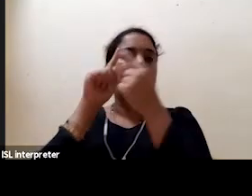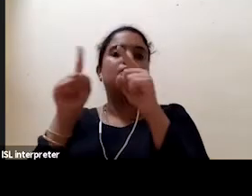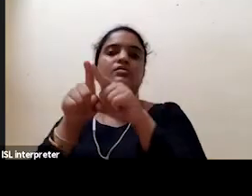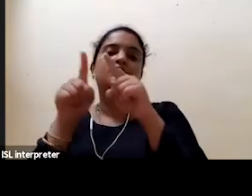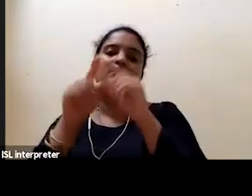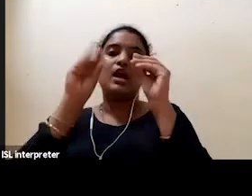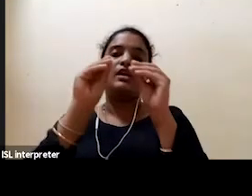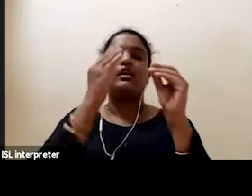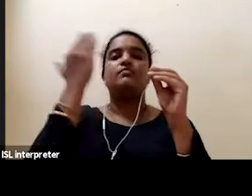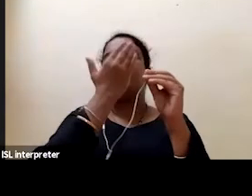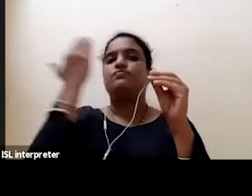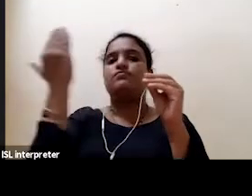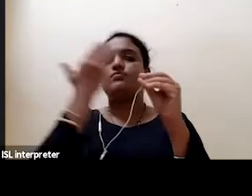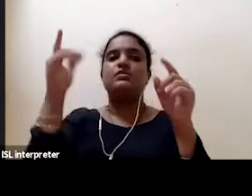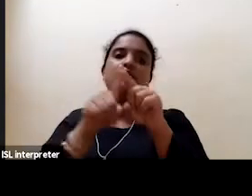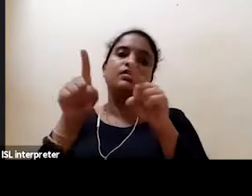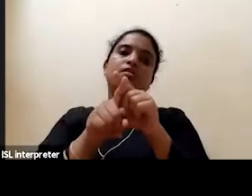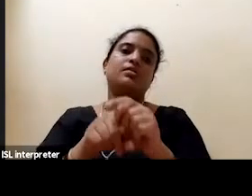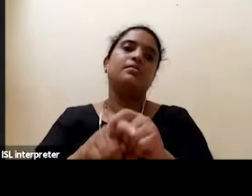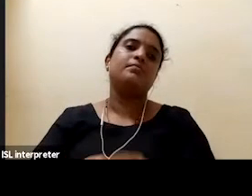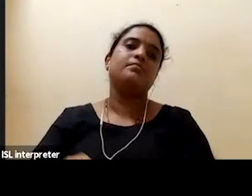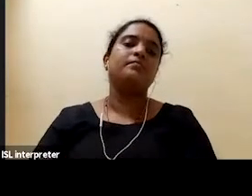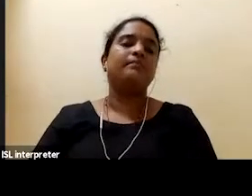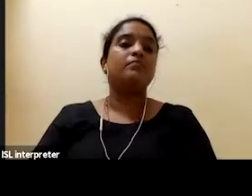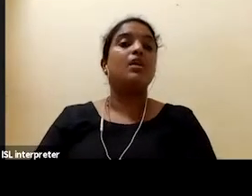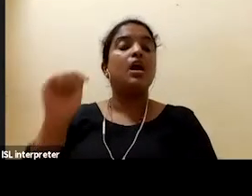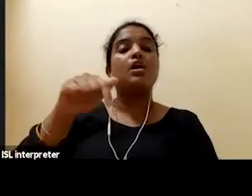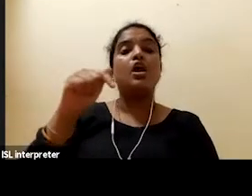posts. So now coming to the main course, which is